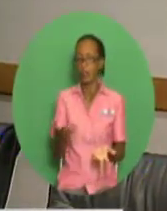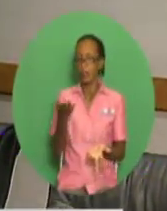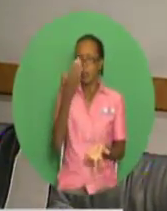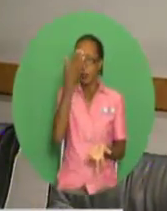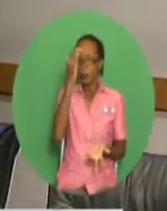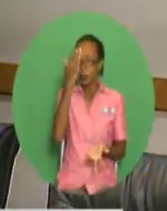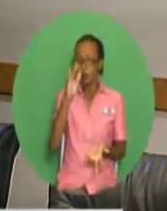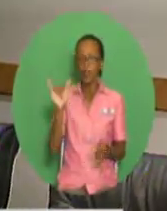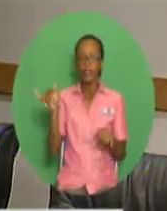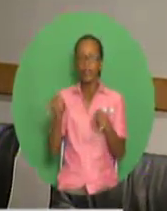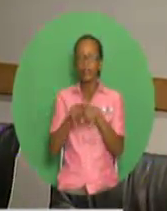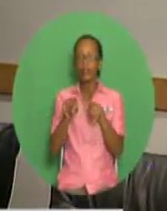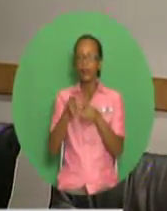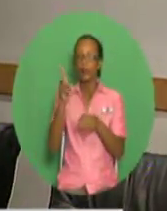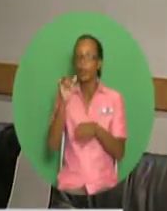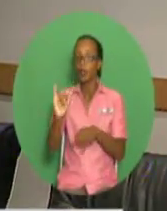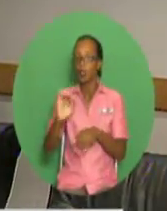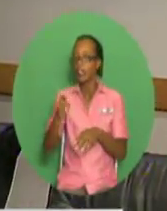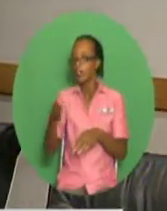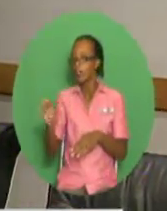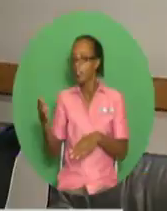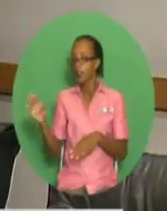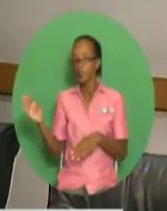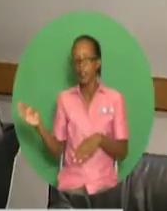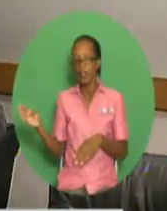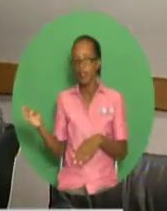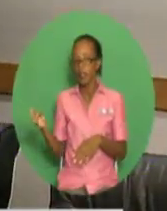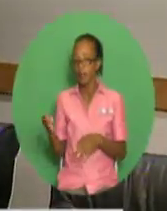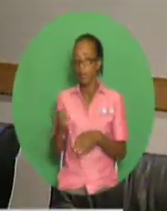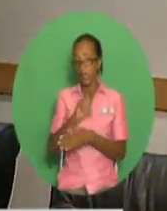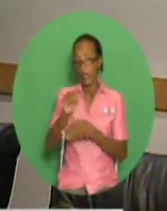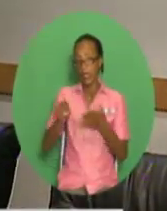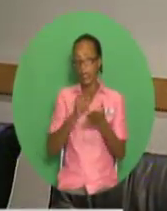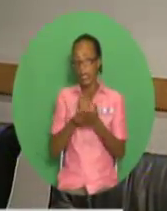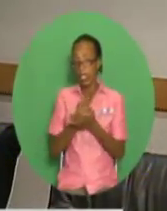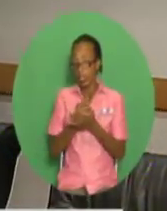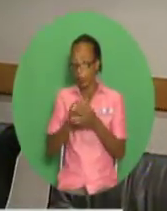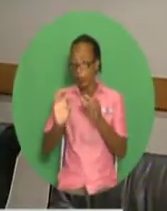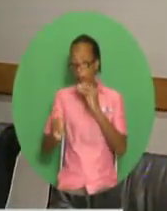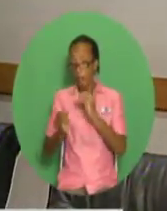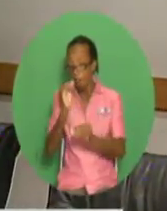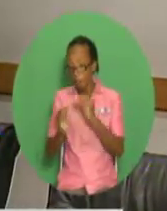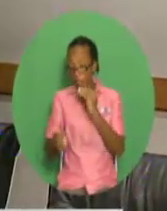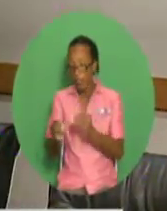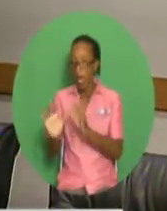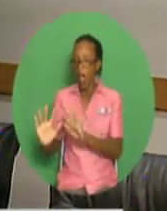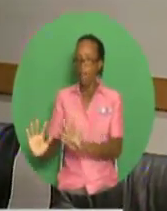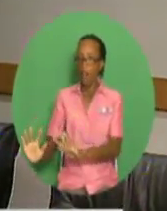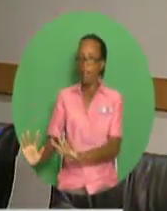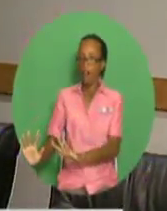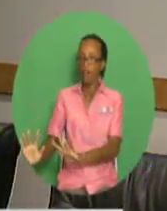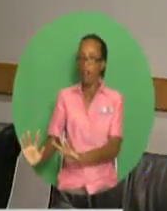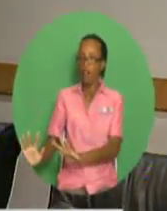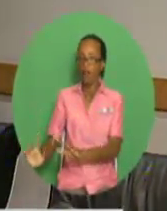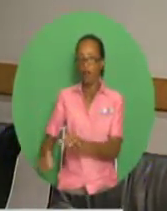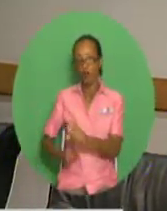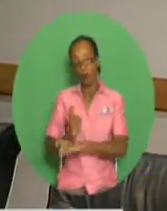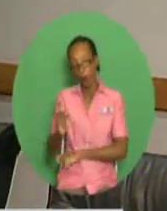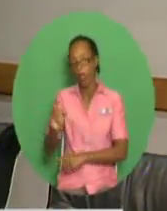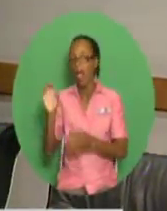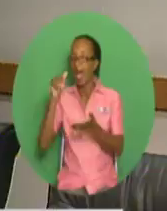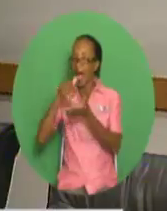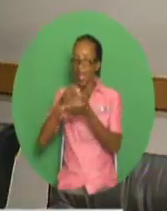Just like Dwight York, just like all the facilities, we leave these things down to drop and then have to spend millions of dollars to get up. If we don't fix it